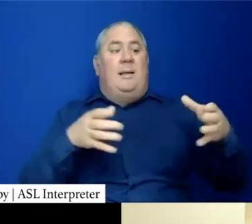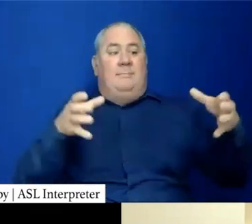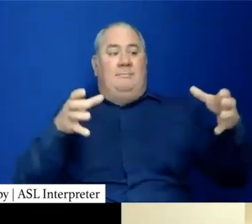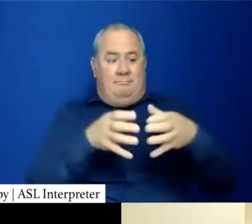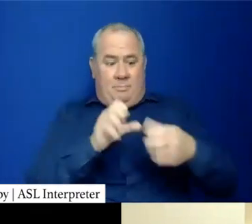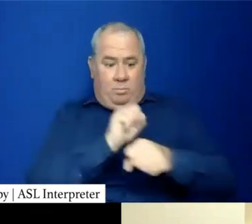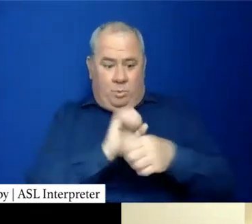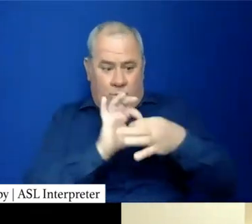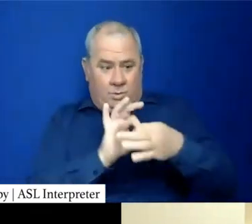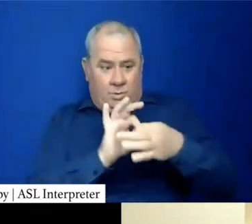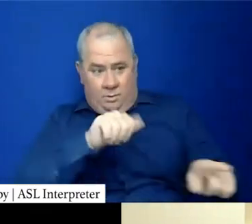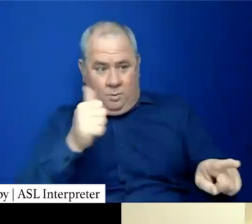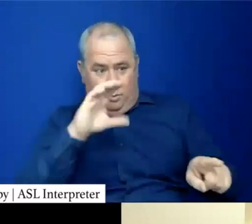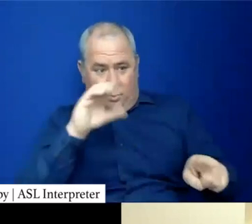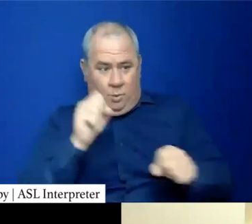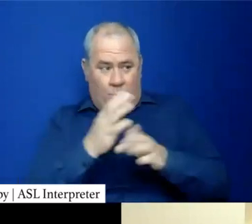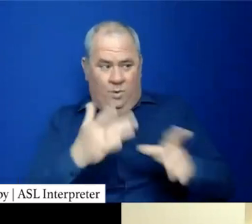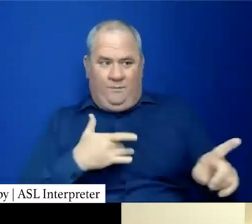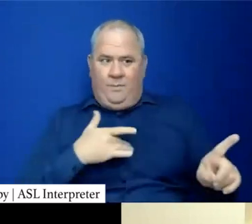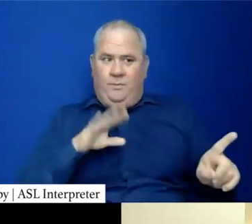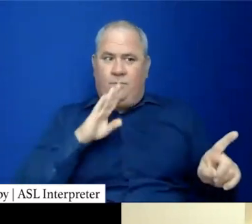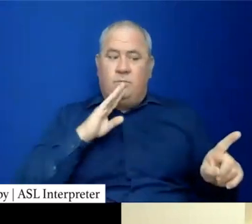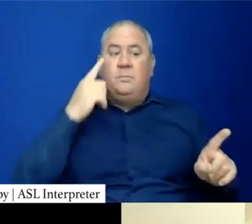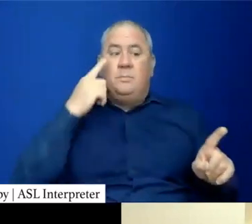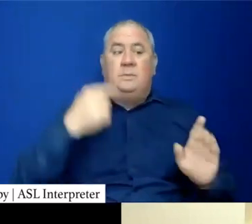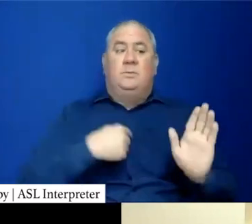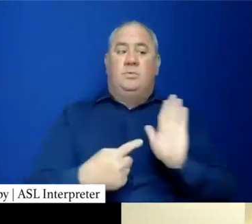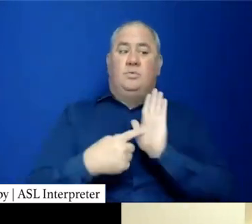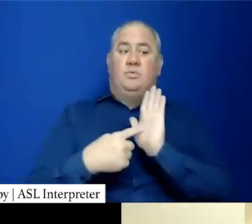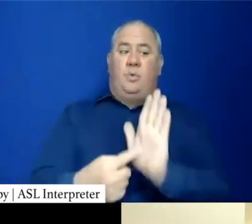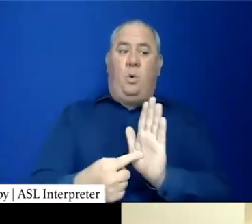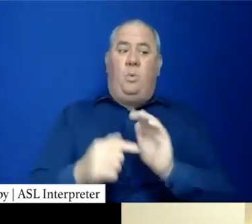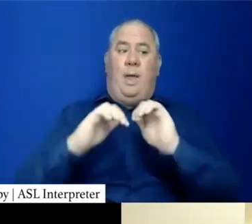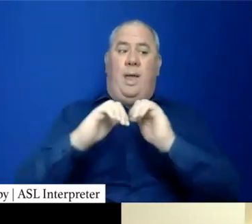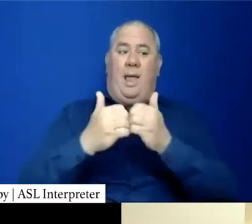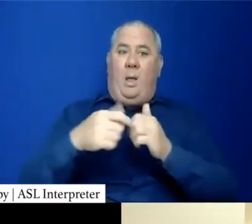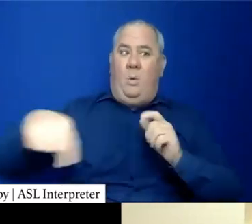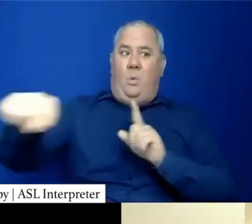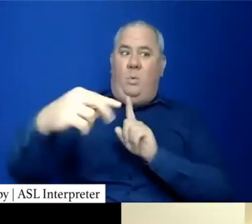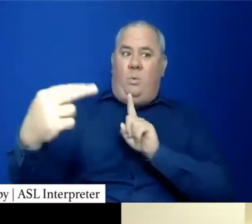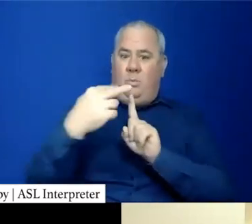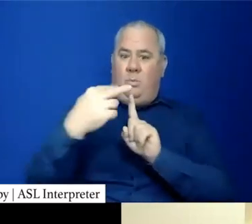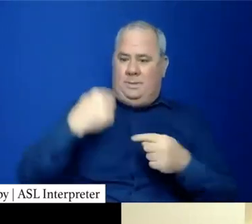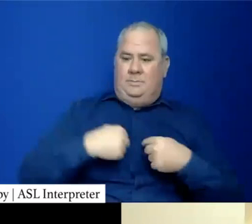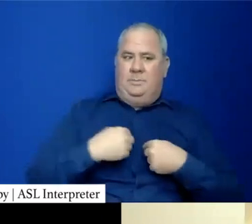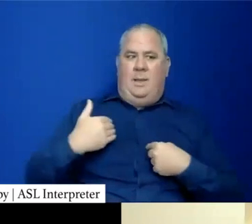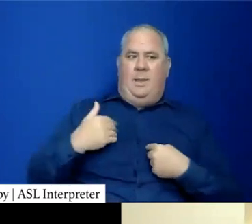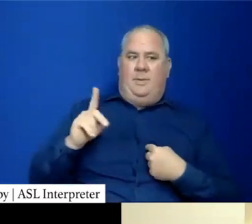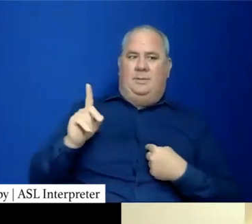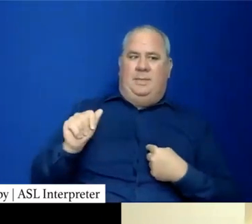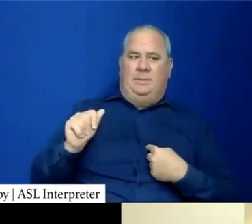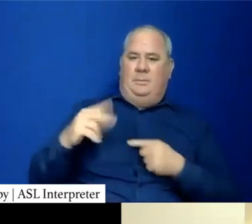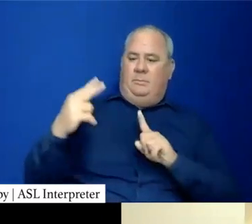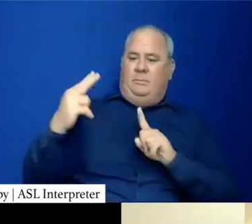fluctuating because it just showed how we're viewed because our disability as being automatically less